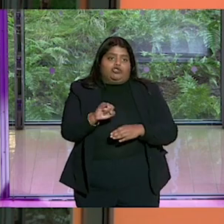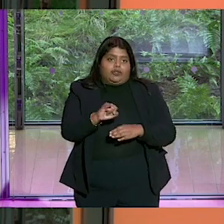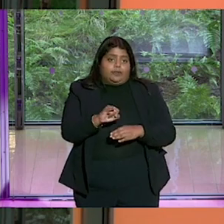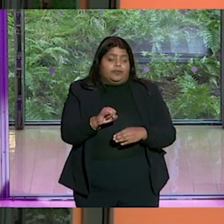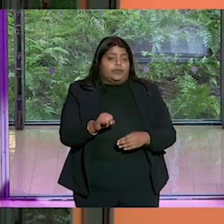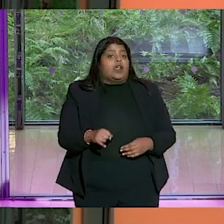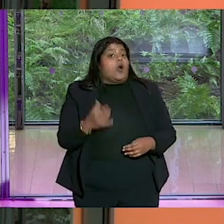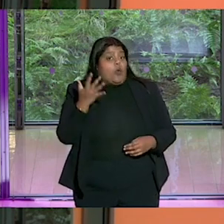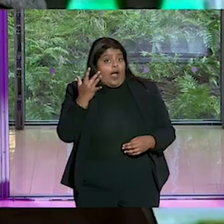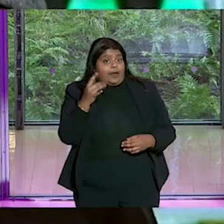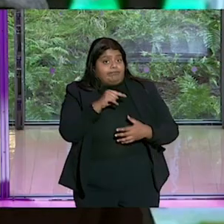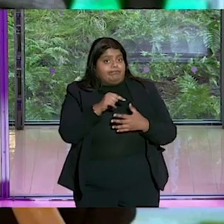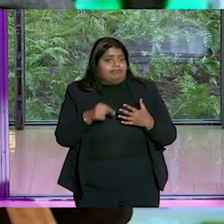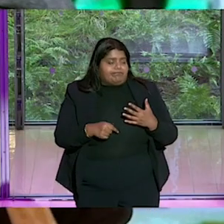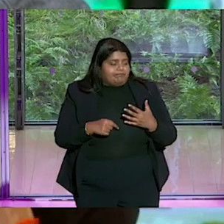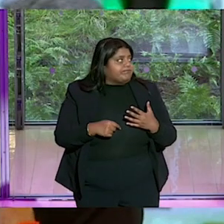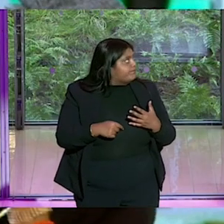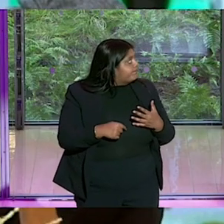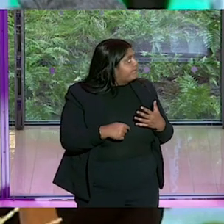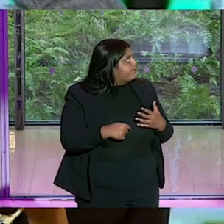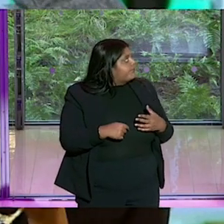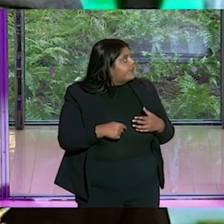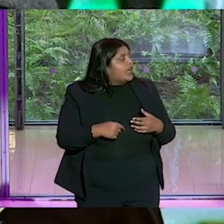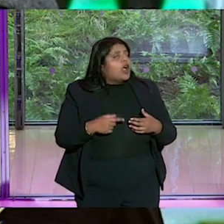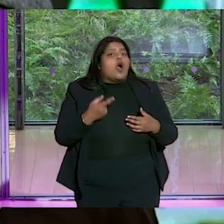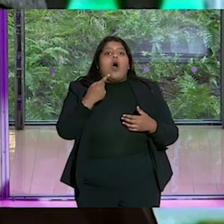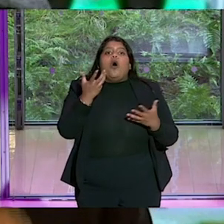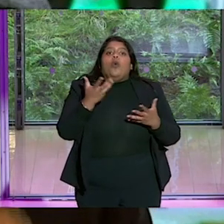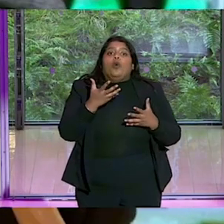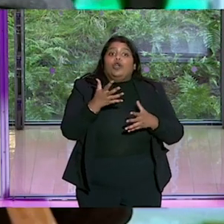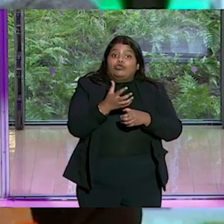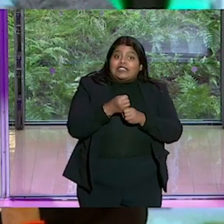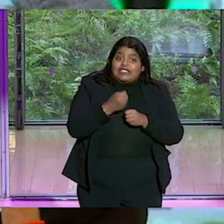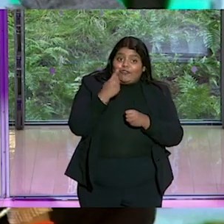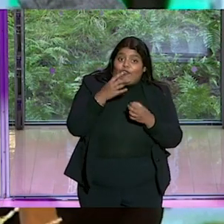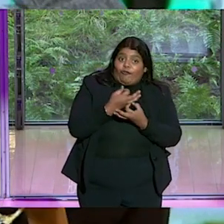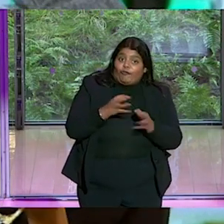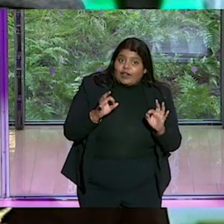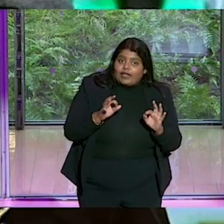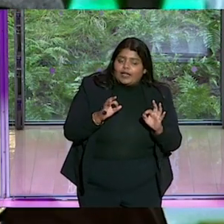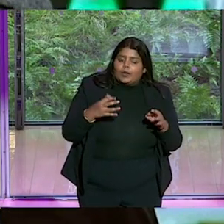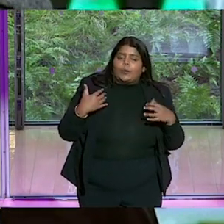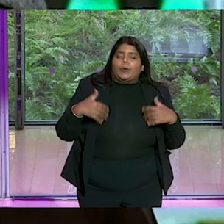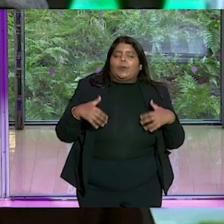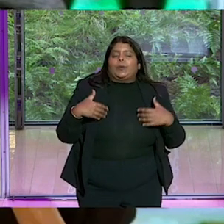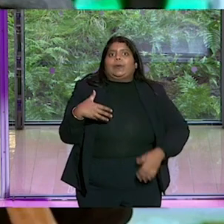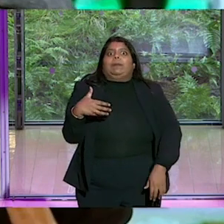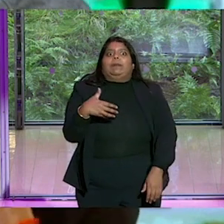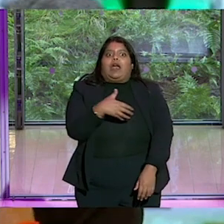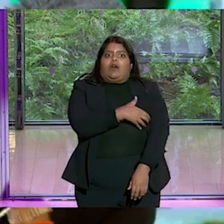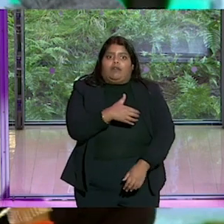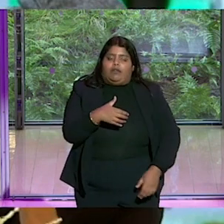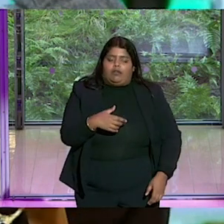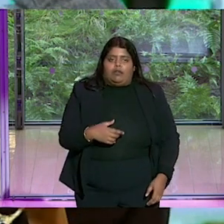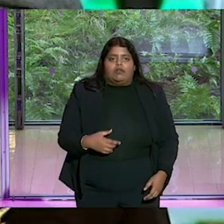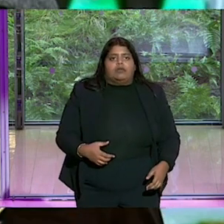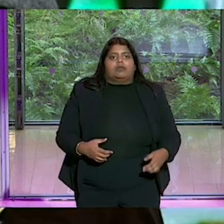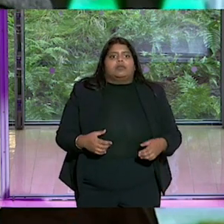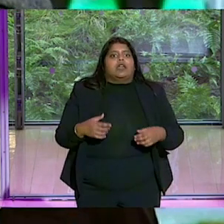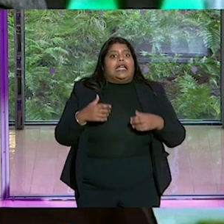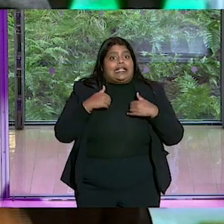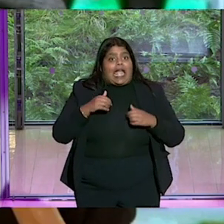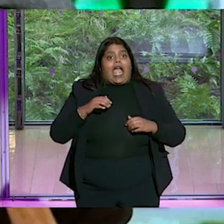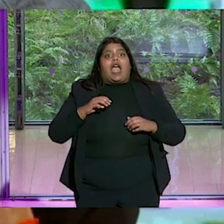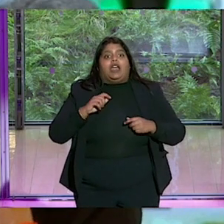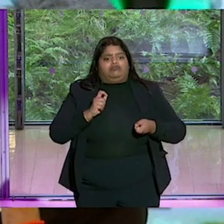a few reasons. The first is what you get for free is extremely powerful. It's also highly